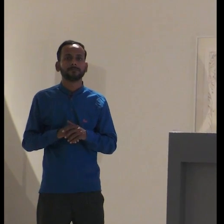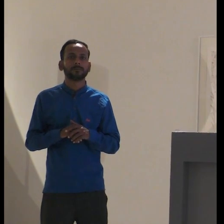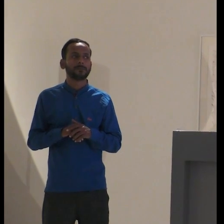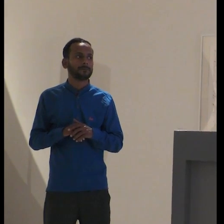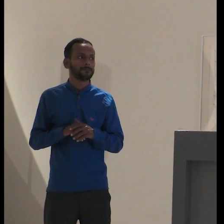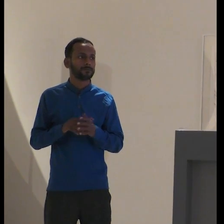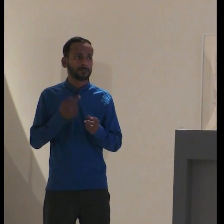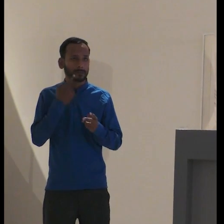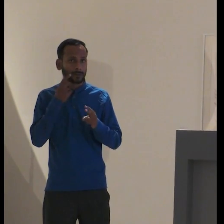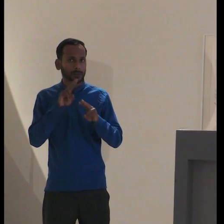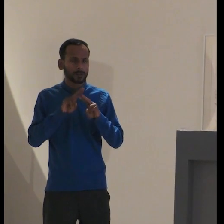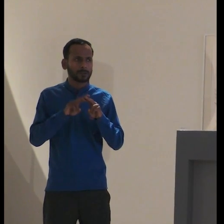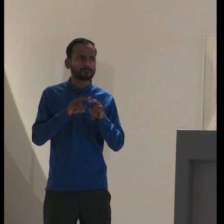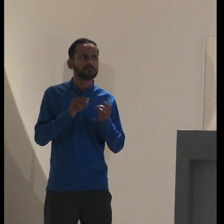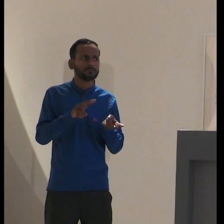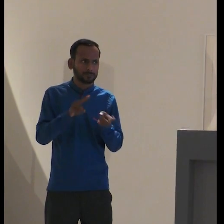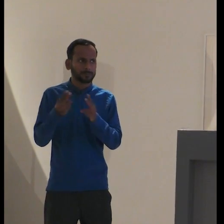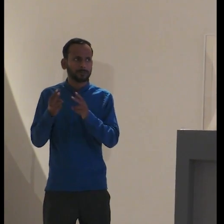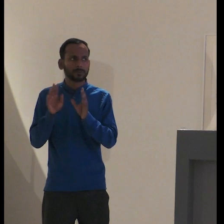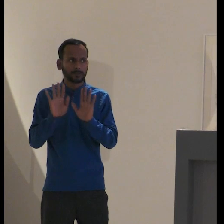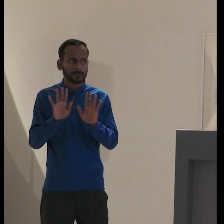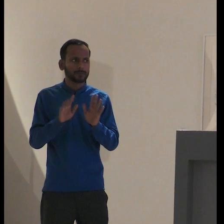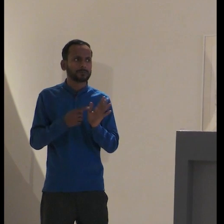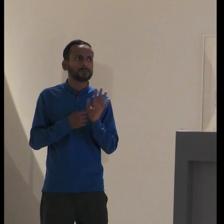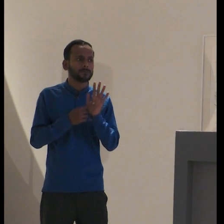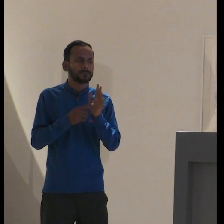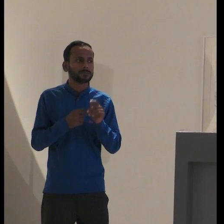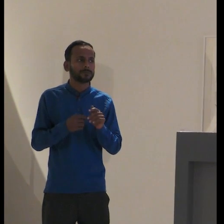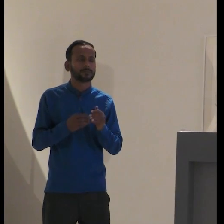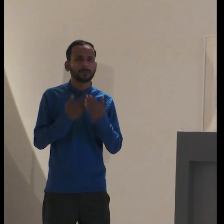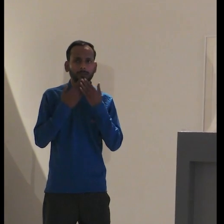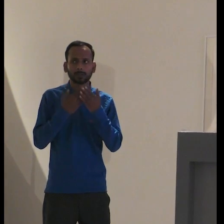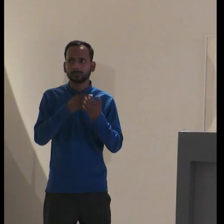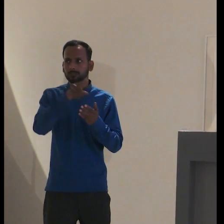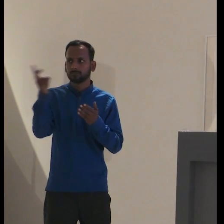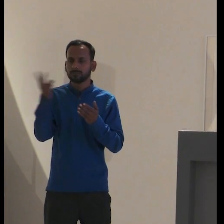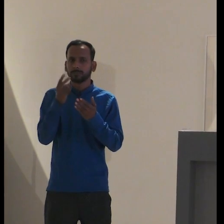have some ideas on this. Thank you both.